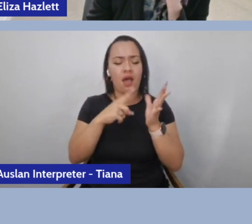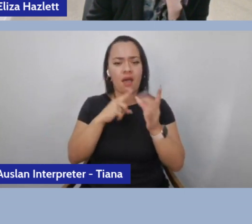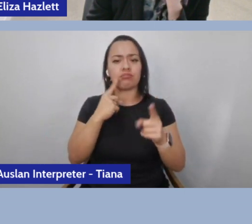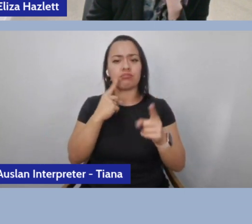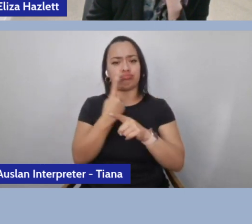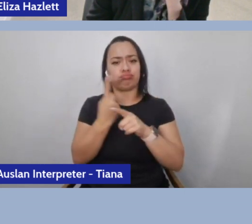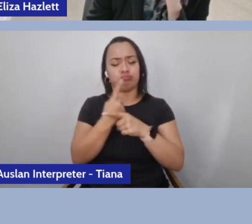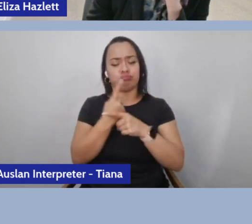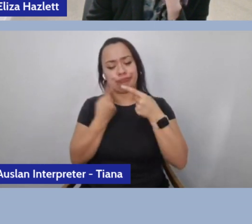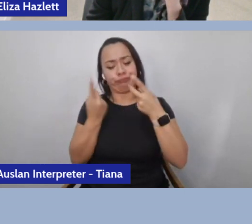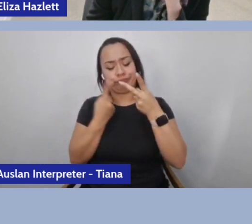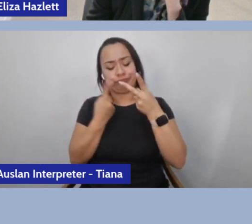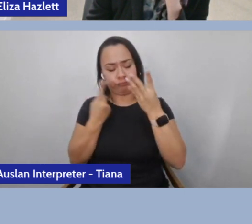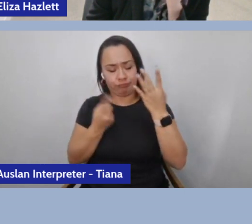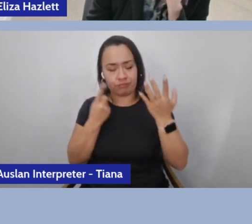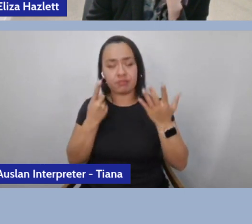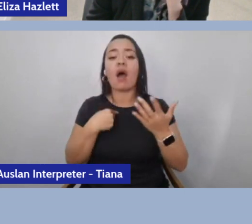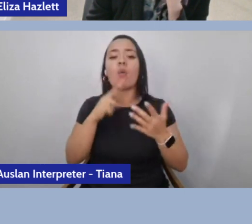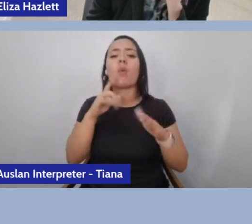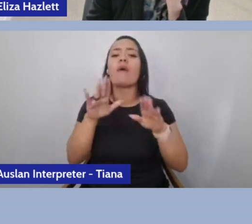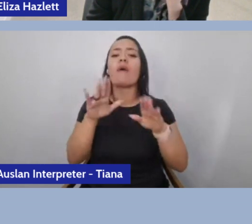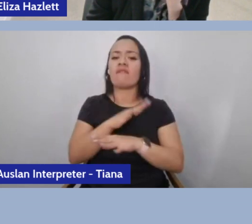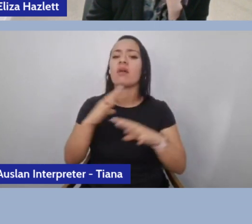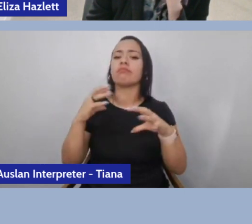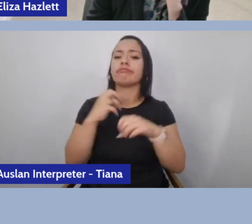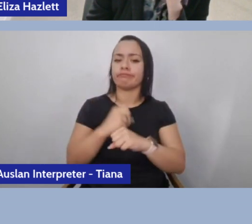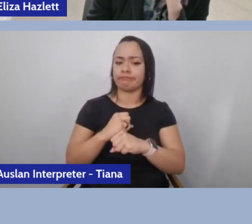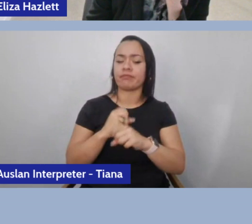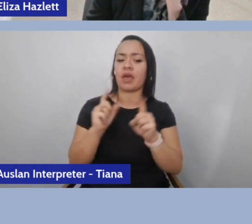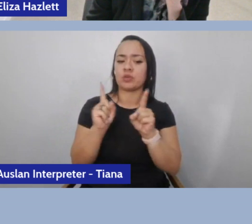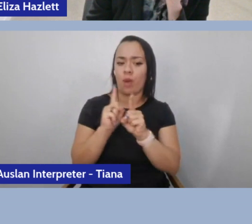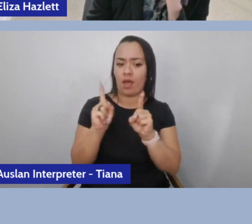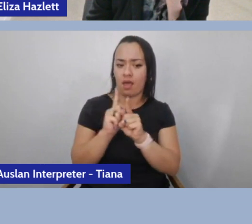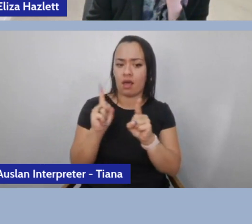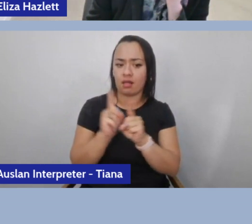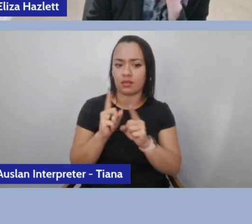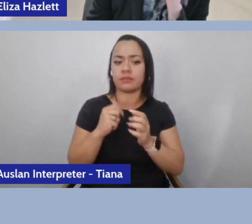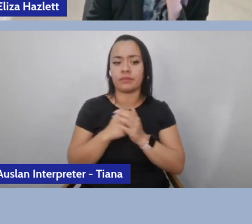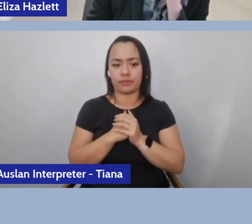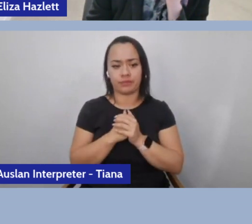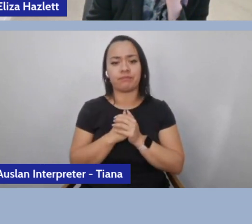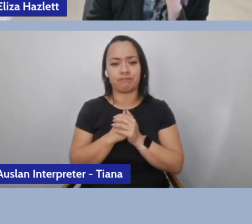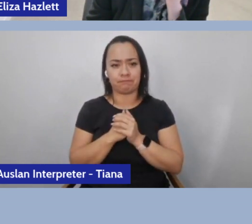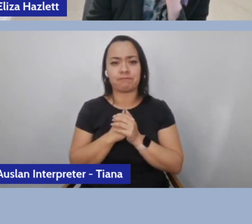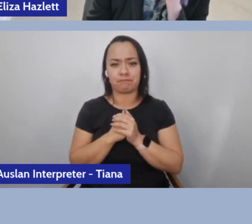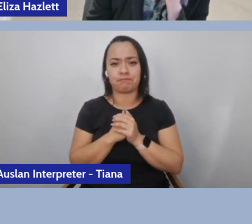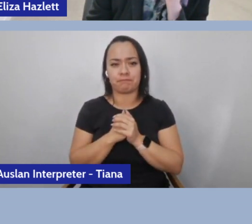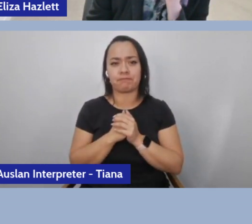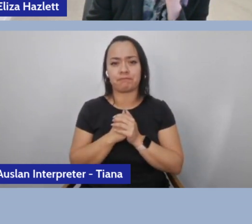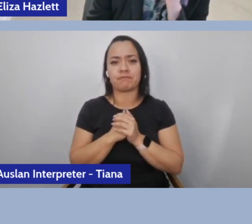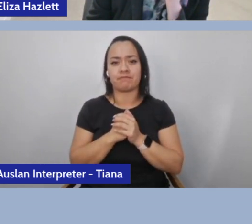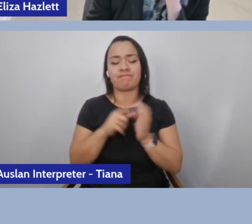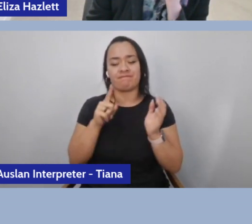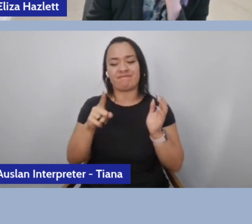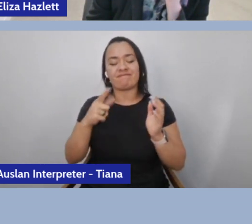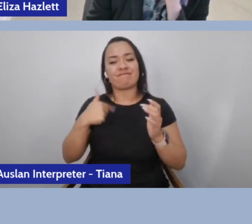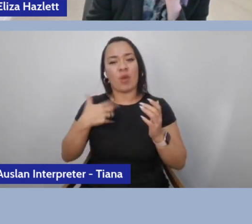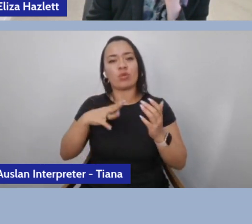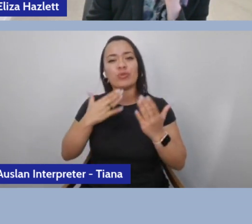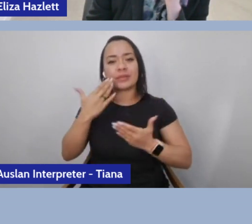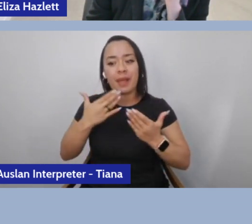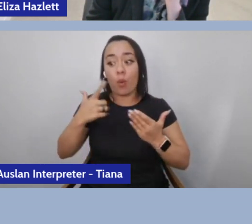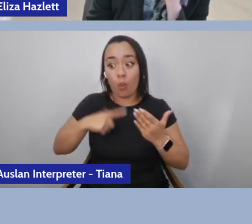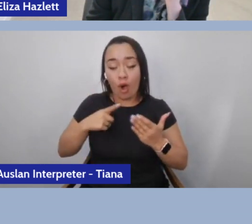really emphasize what these things offer for practicing interpreters and why you really will benefit from them. In the first